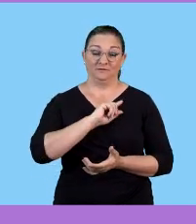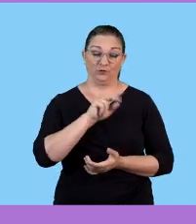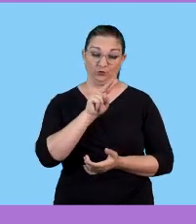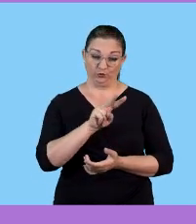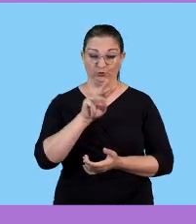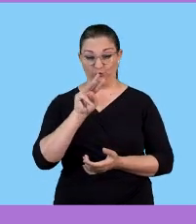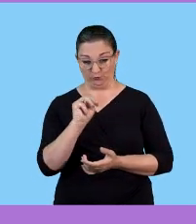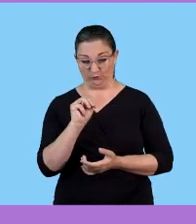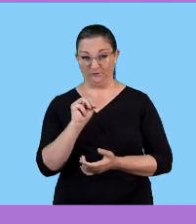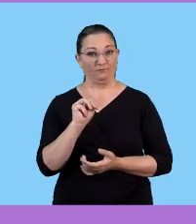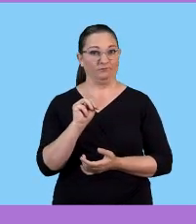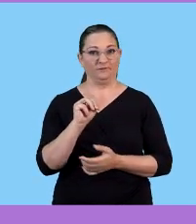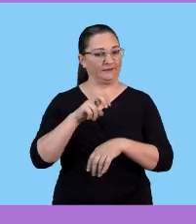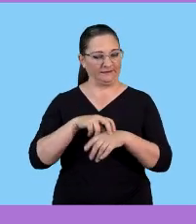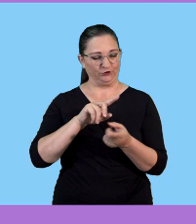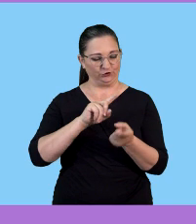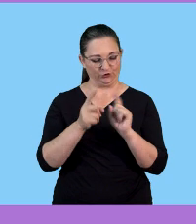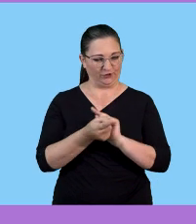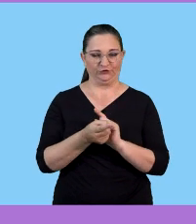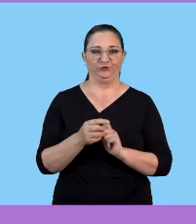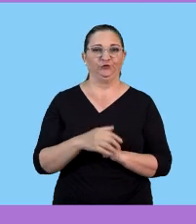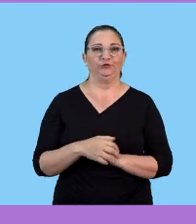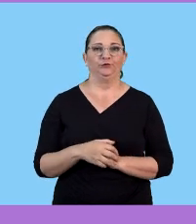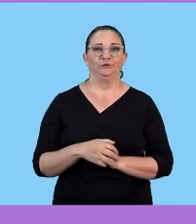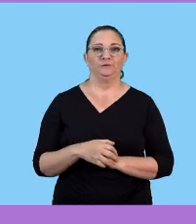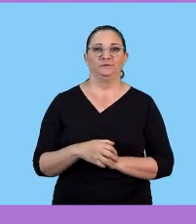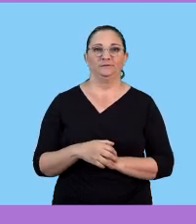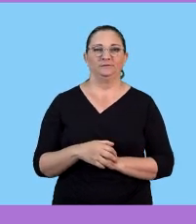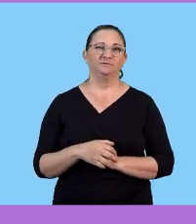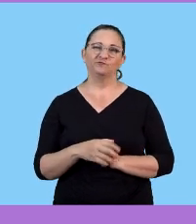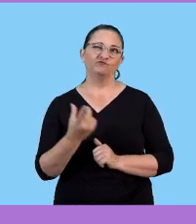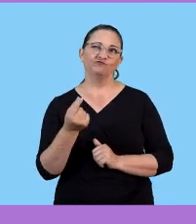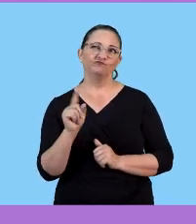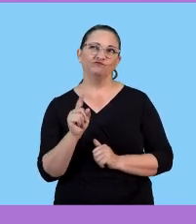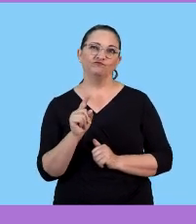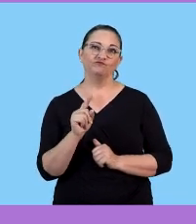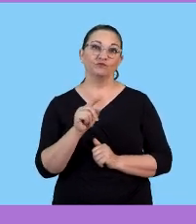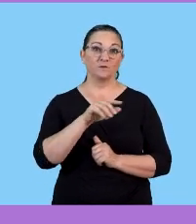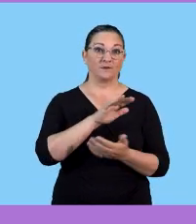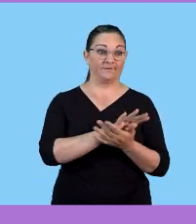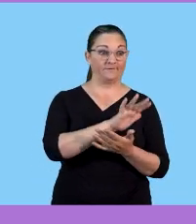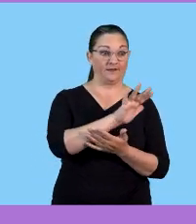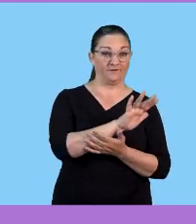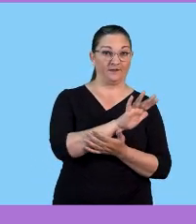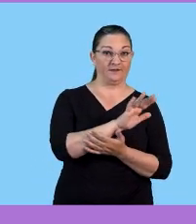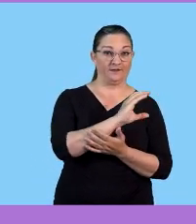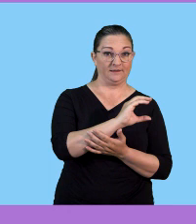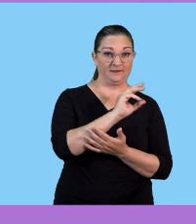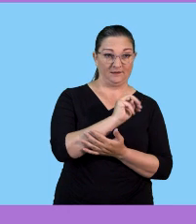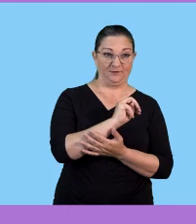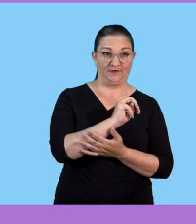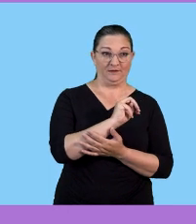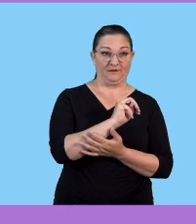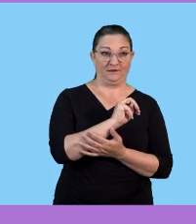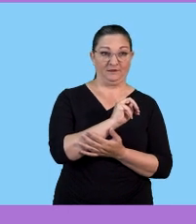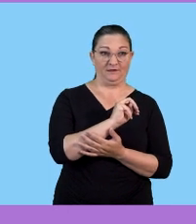to convert. All right, we have to convert. So what am I doing? I'm going to convert that 15 centimeters Let's take that guy. I've